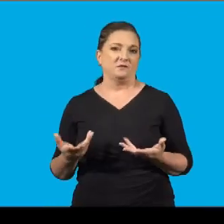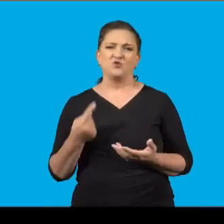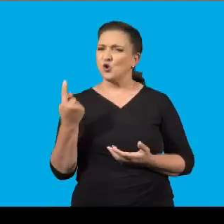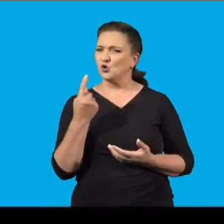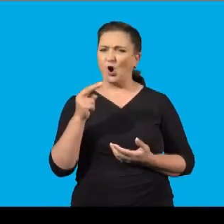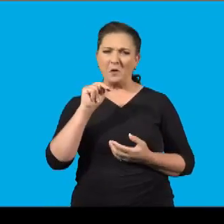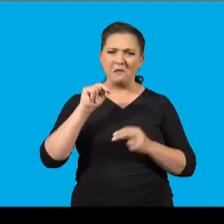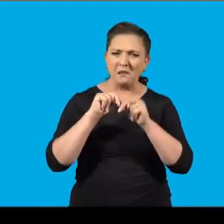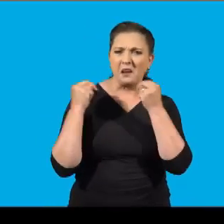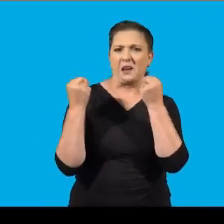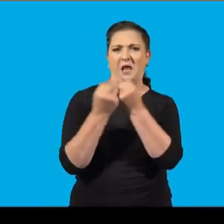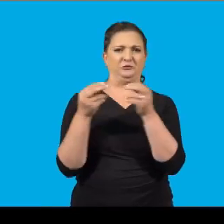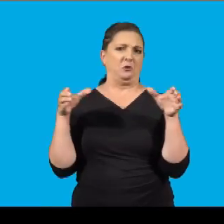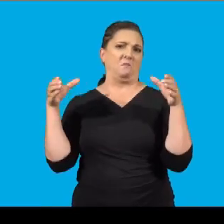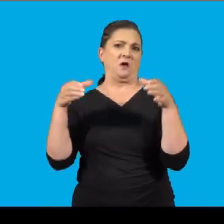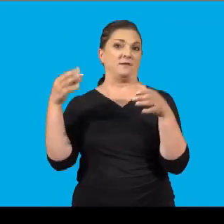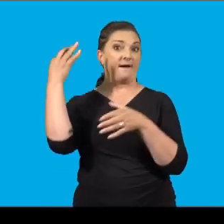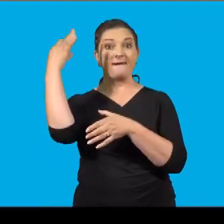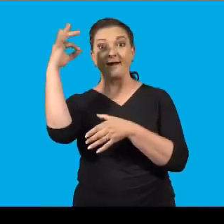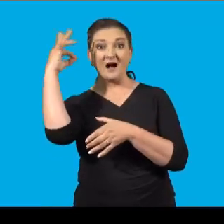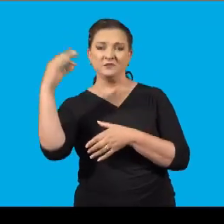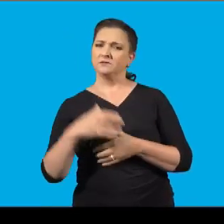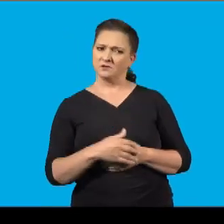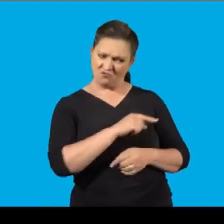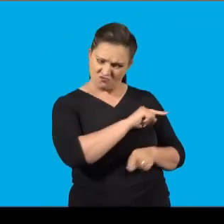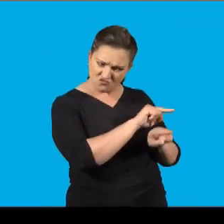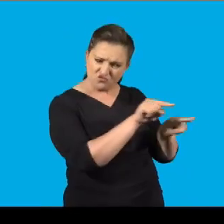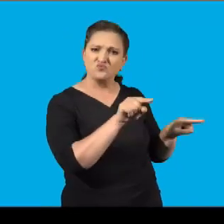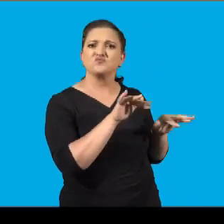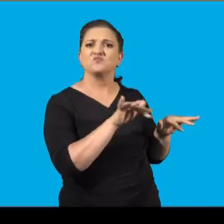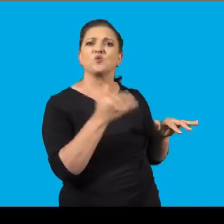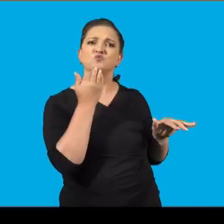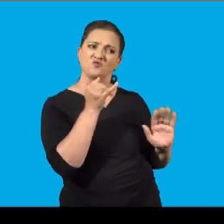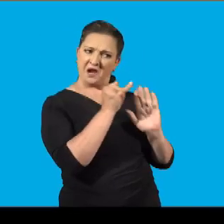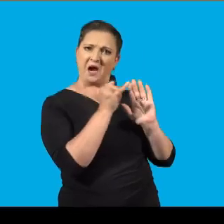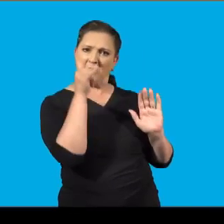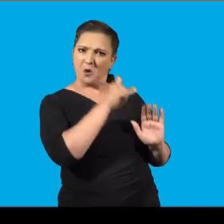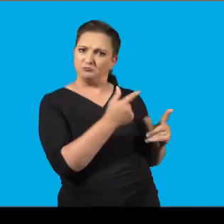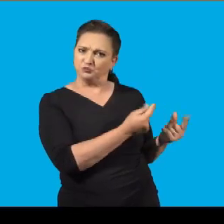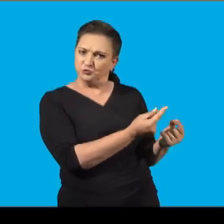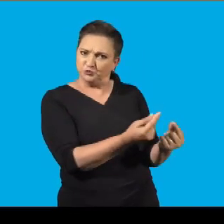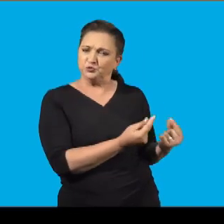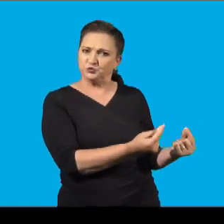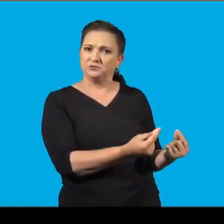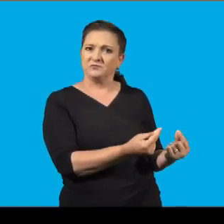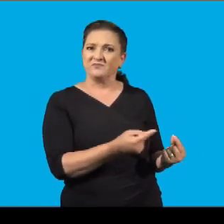just the National Party, not just the government, but those people who had committed the crimes, the expectation